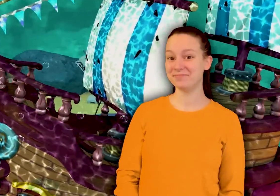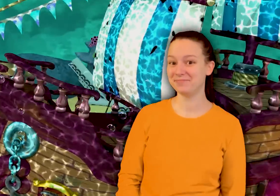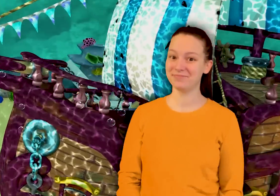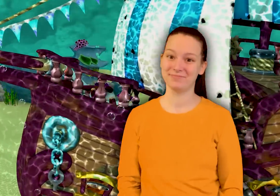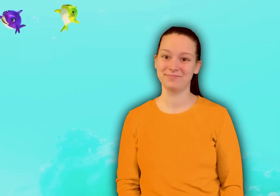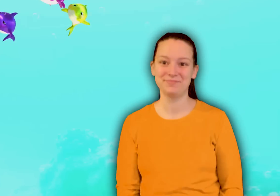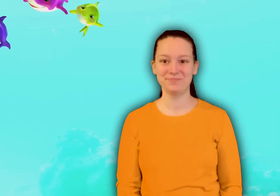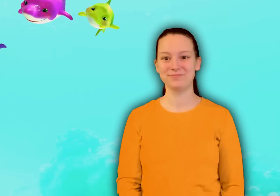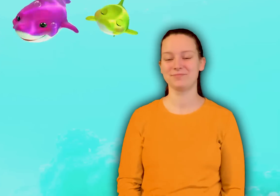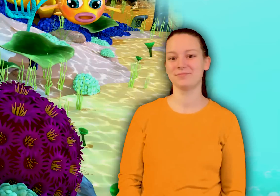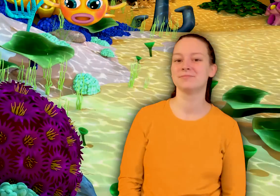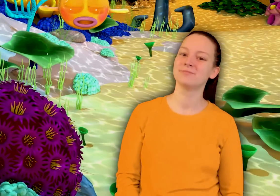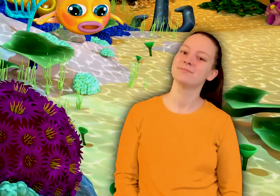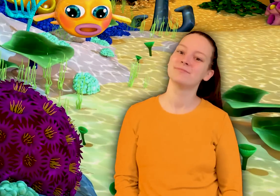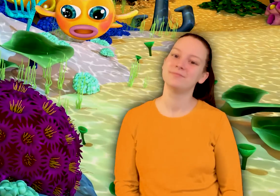sharks